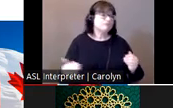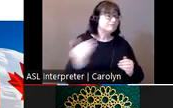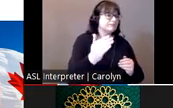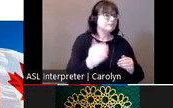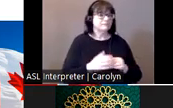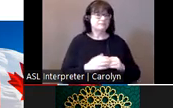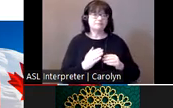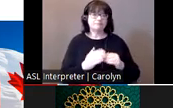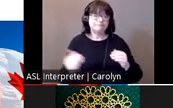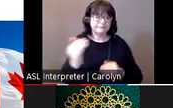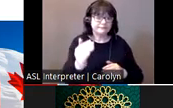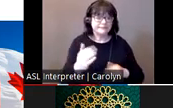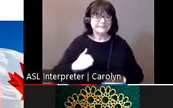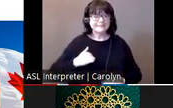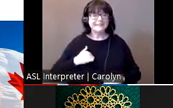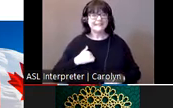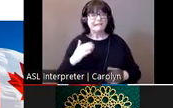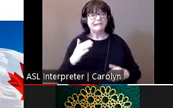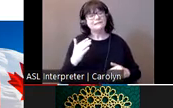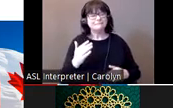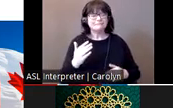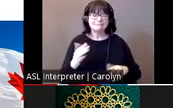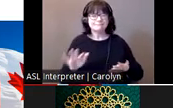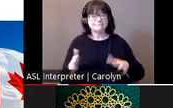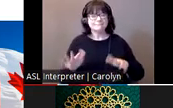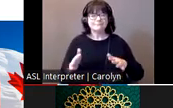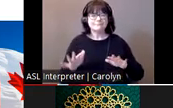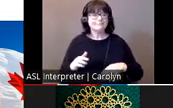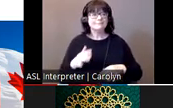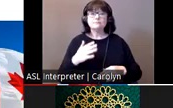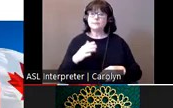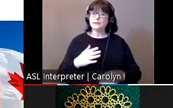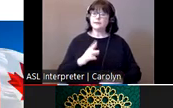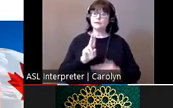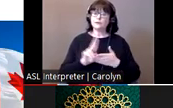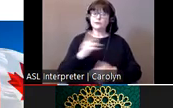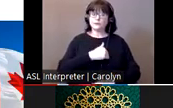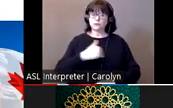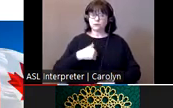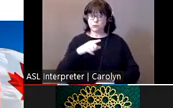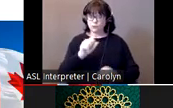a few examples of universities that are getting on board with micro-credentials: University of Toronto, as you can see,